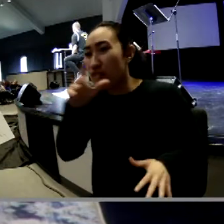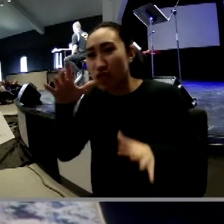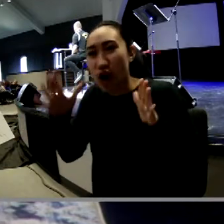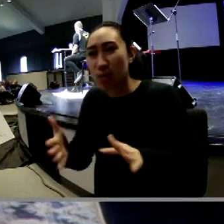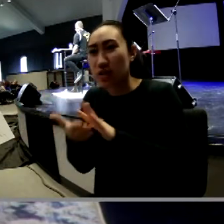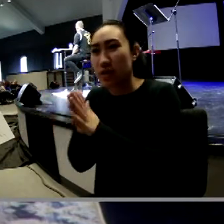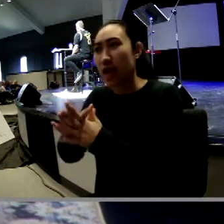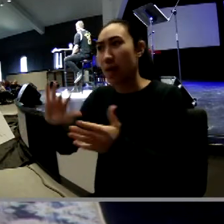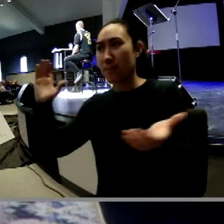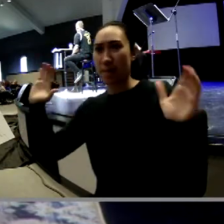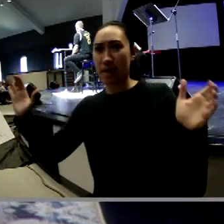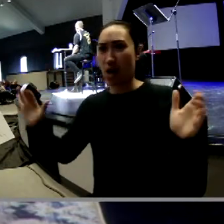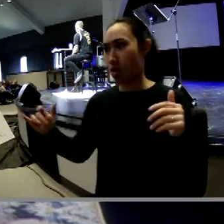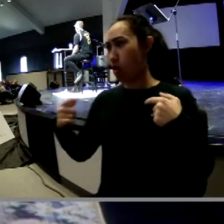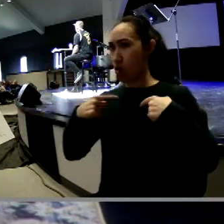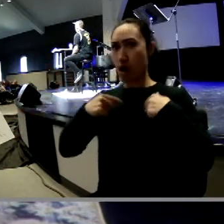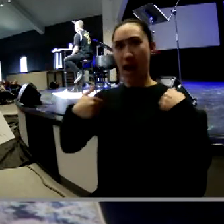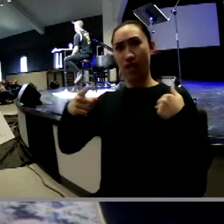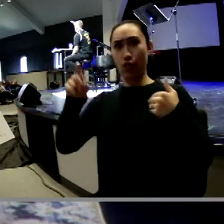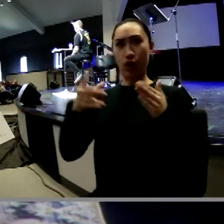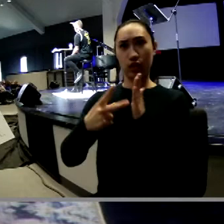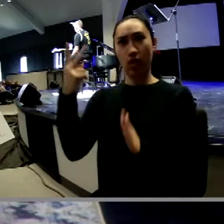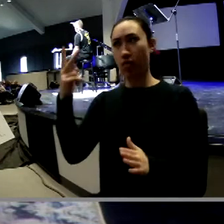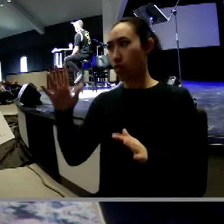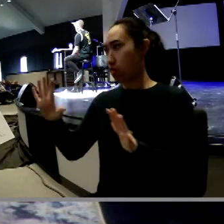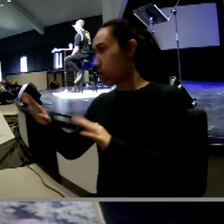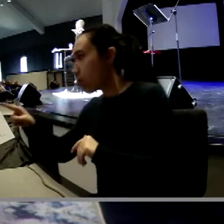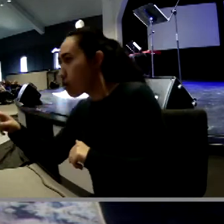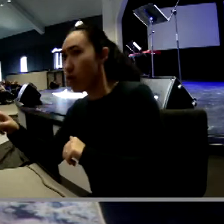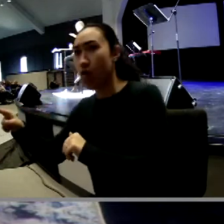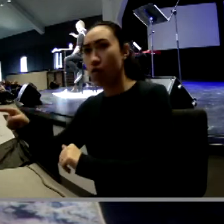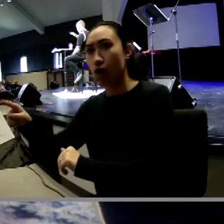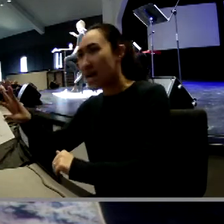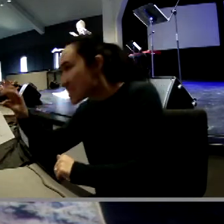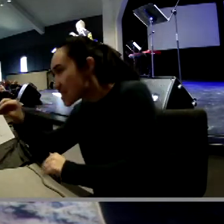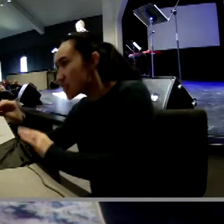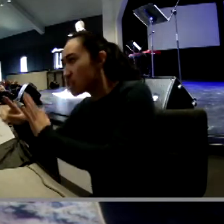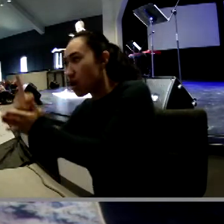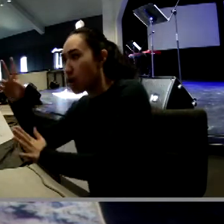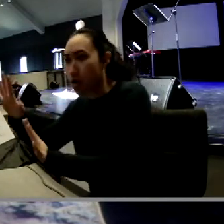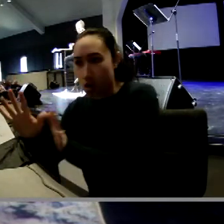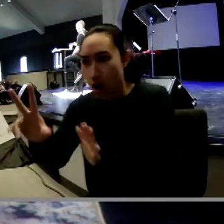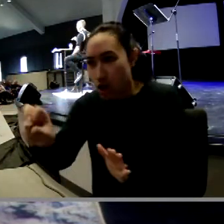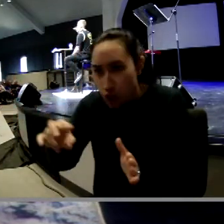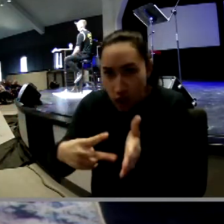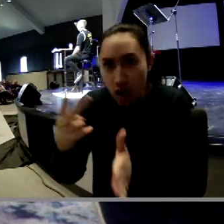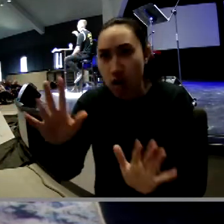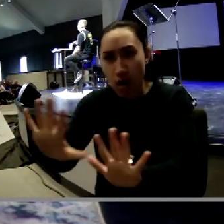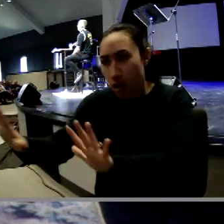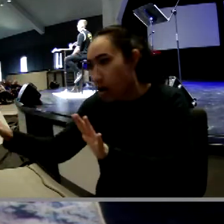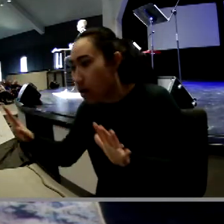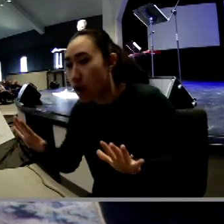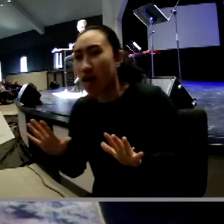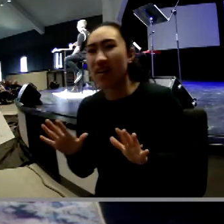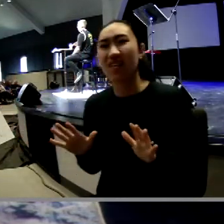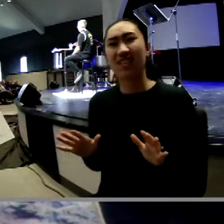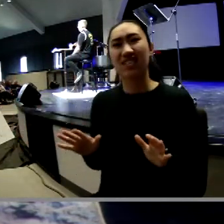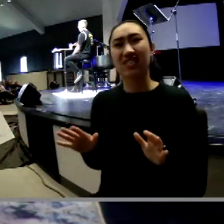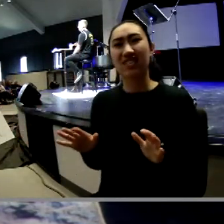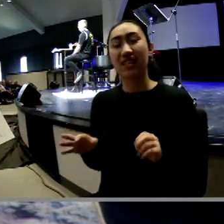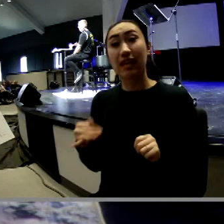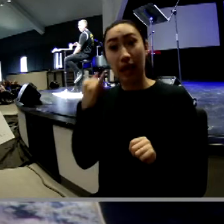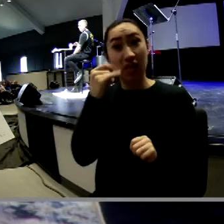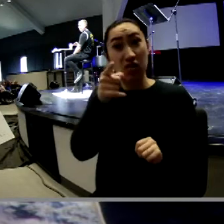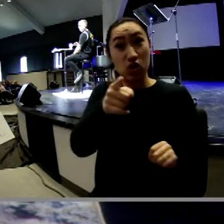He's not trying to make you feel like if you do 100-fold or 60 or 30, you're somehow less than your brother